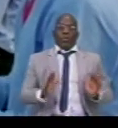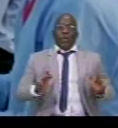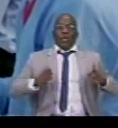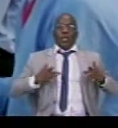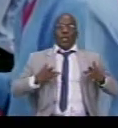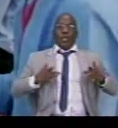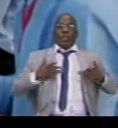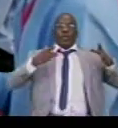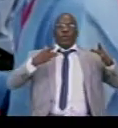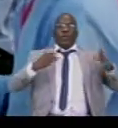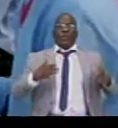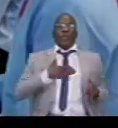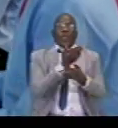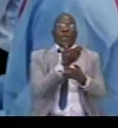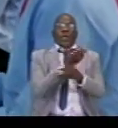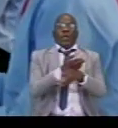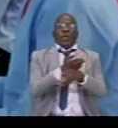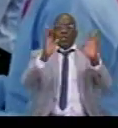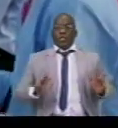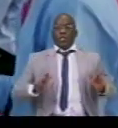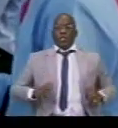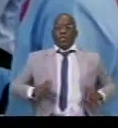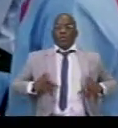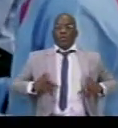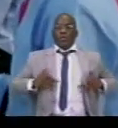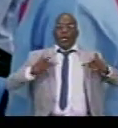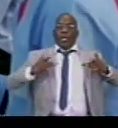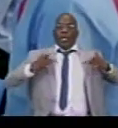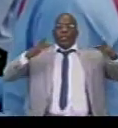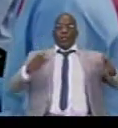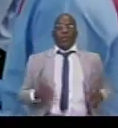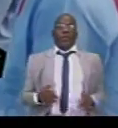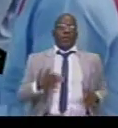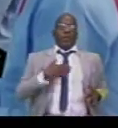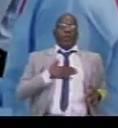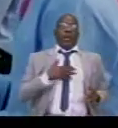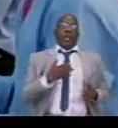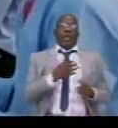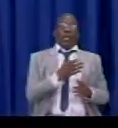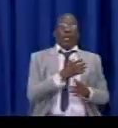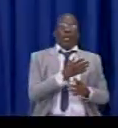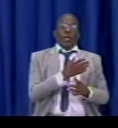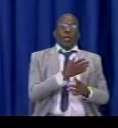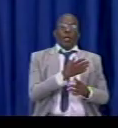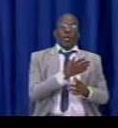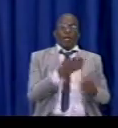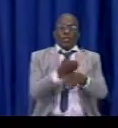my Redeemer, my Redeemer